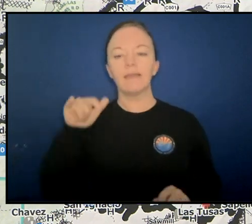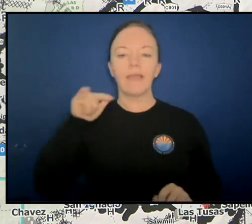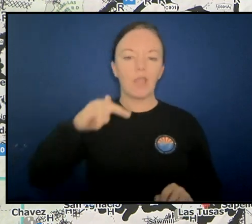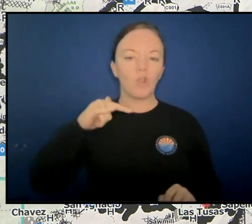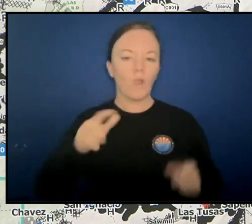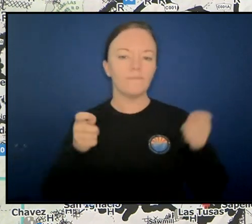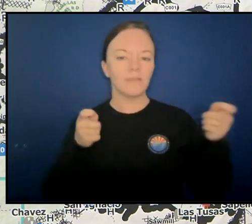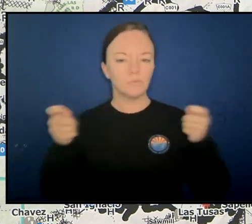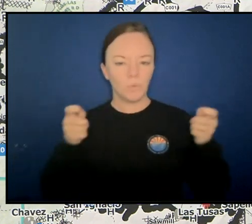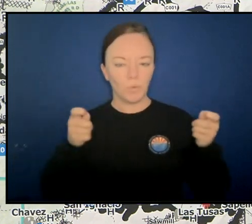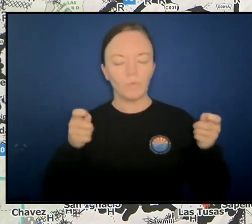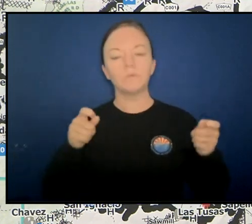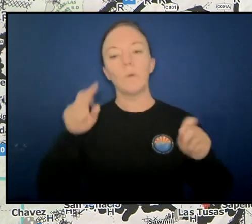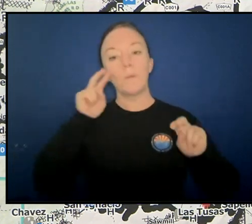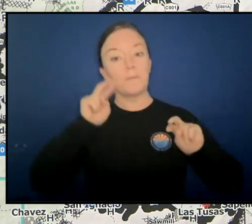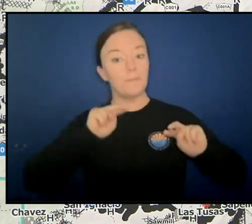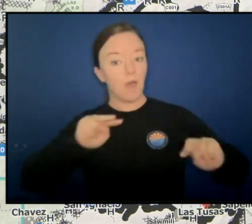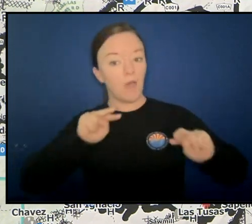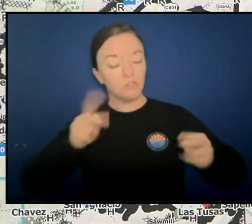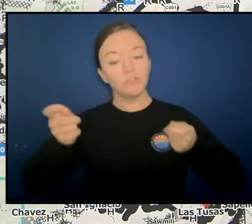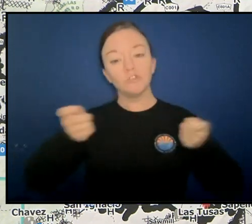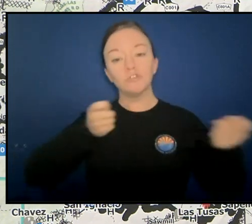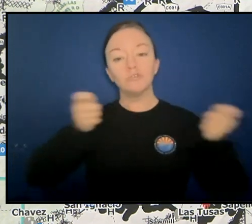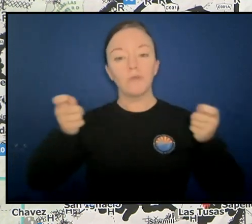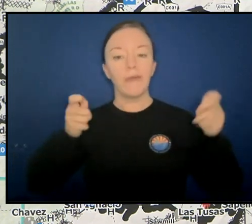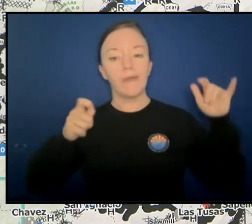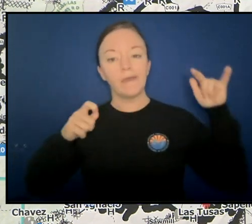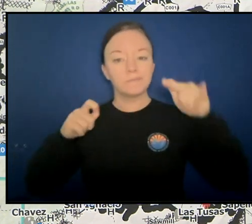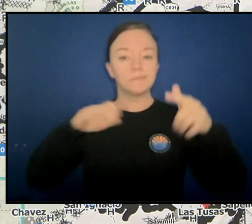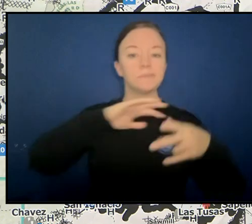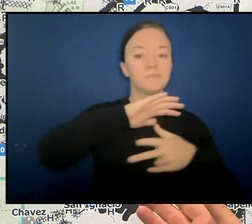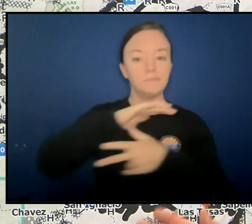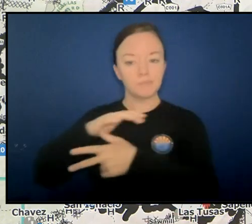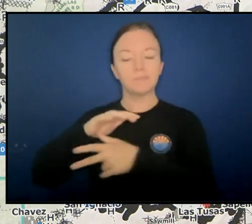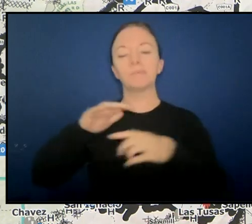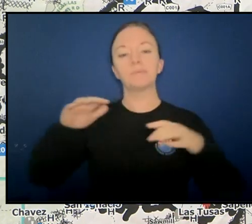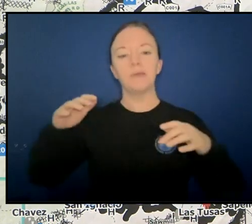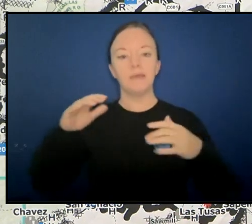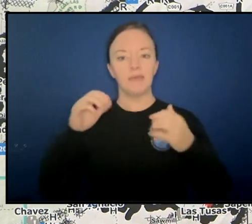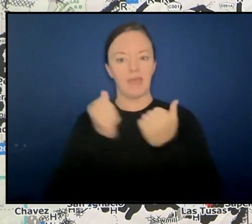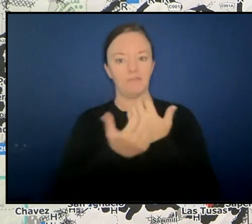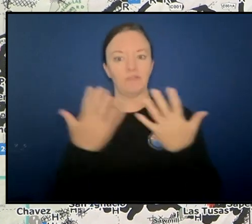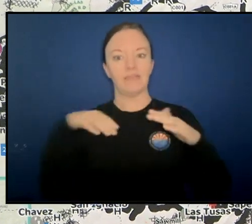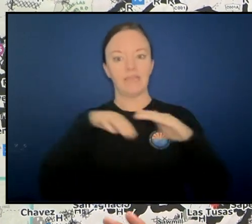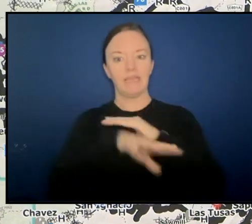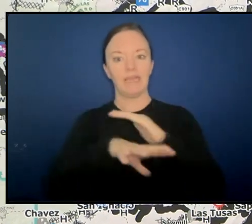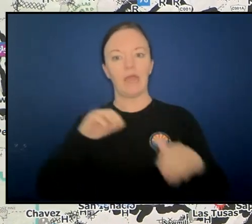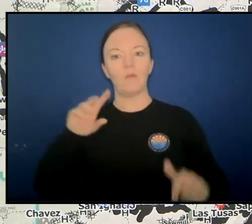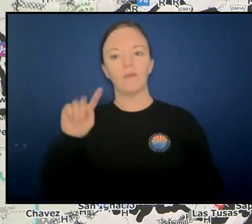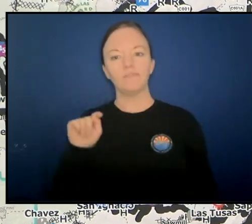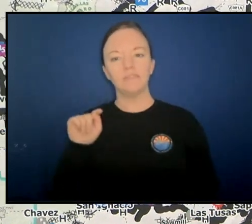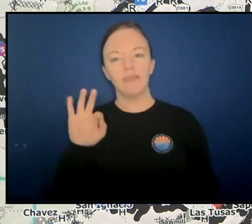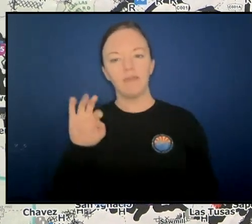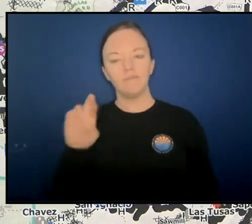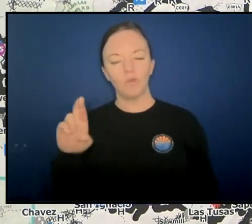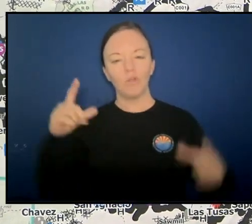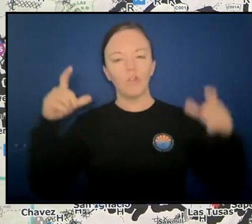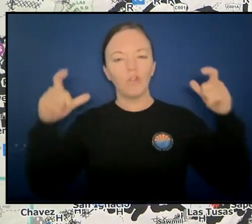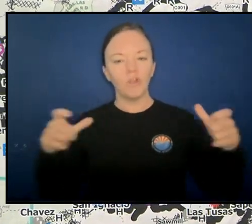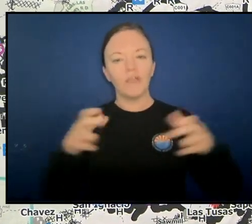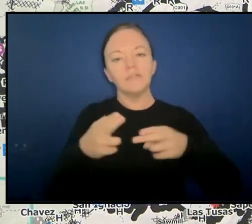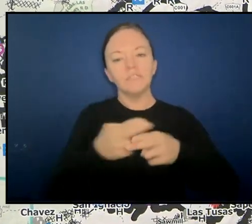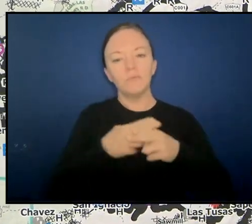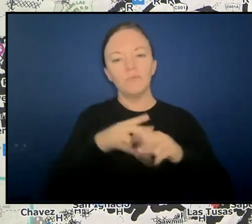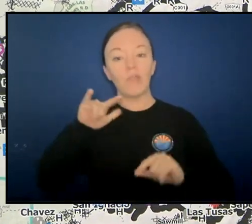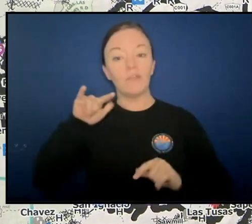that traffic that comes in and out of the TFR, so the temporary flight restriction that we have in place over the fire that just keeps